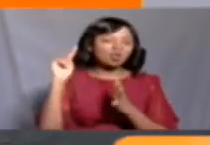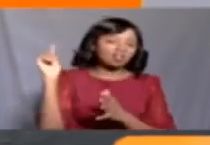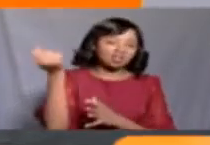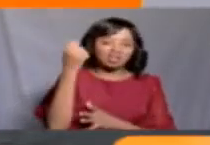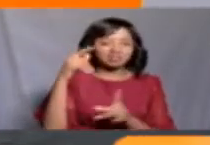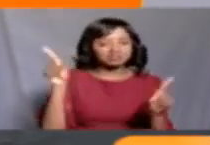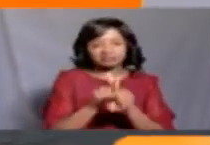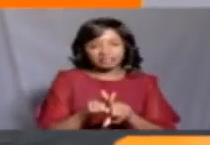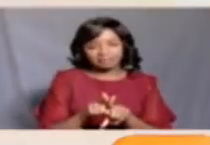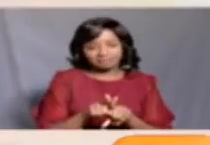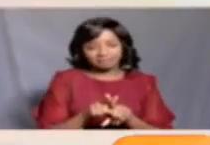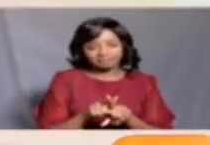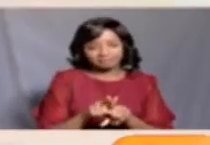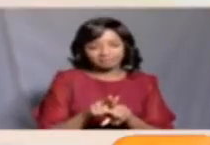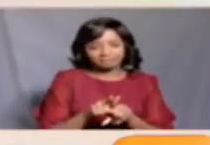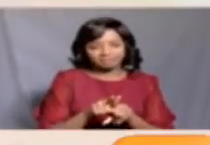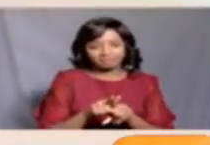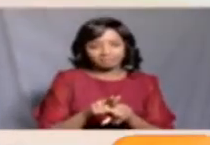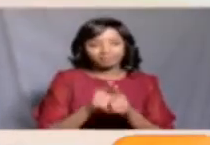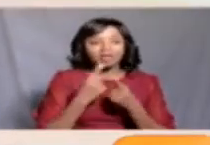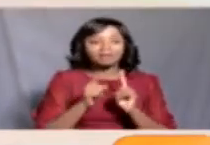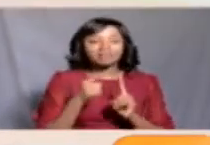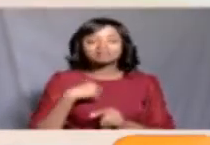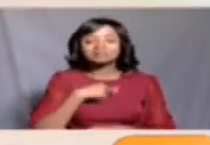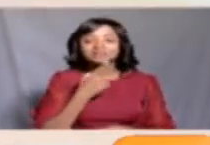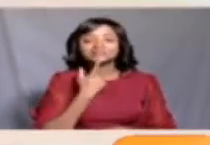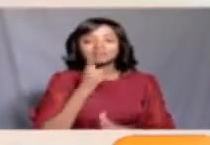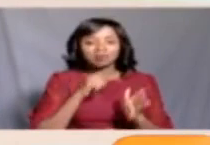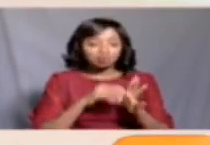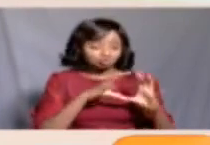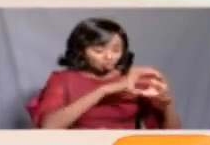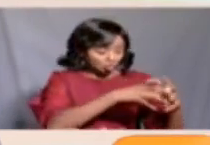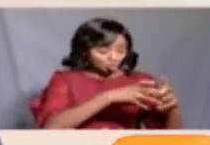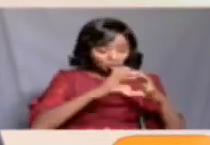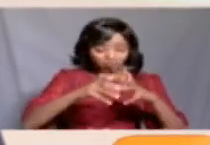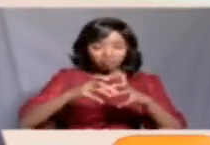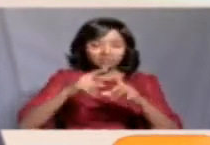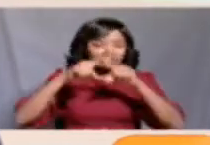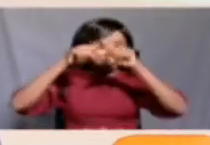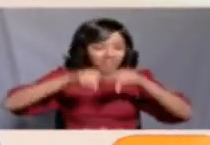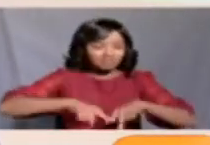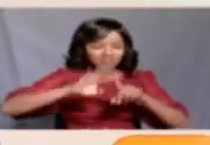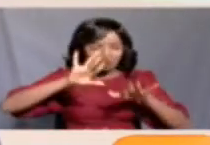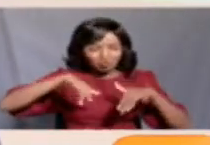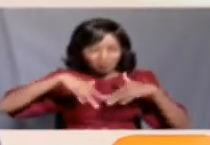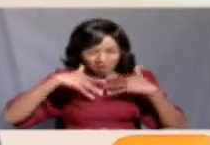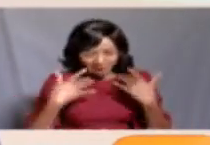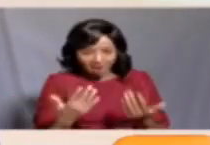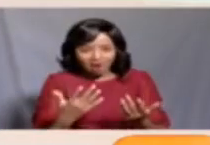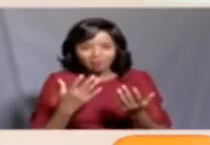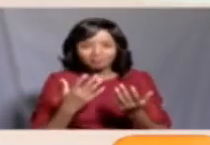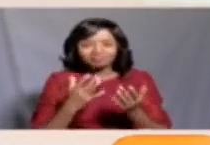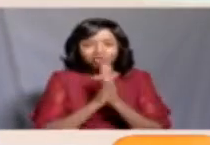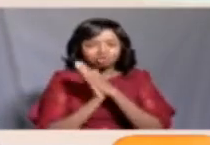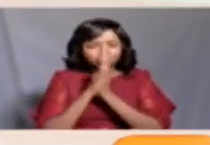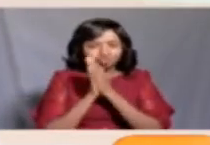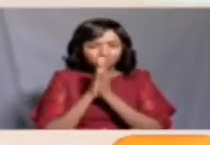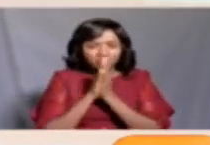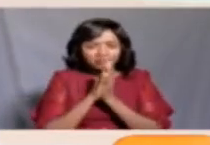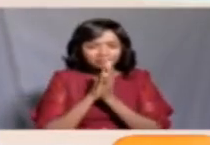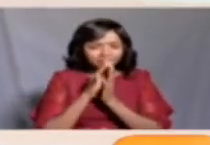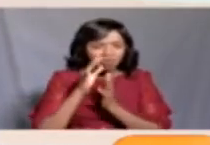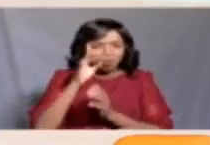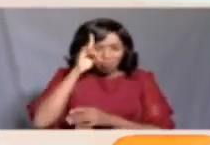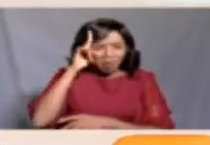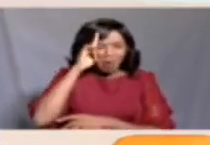So I'll start there. The only one thing I'll say about communities, depending on how much superstition we ascribe to as a people, and